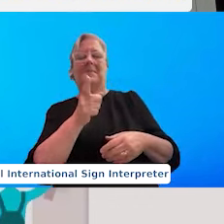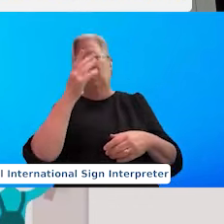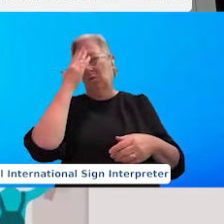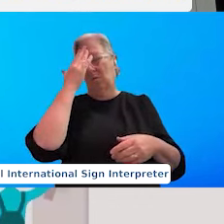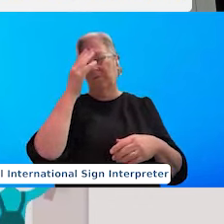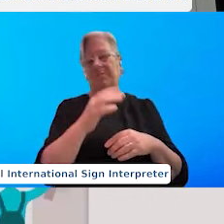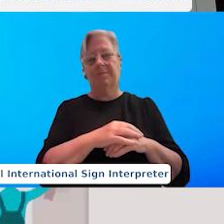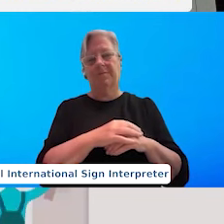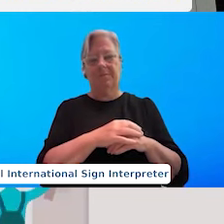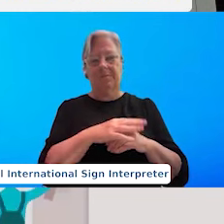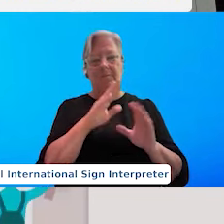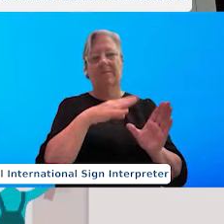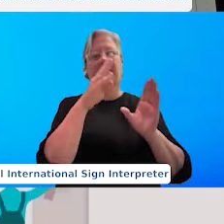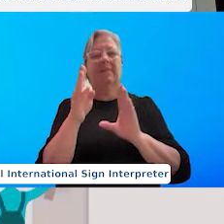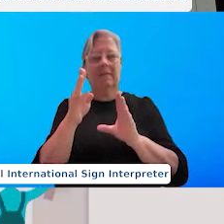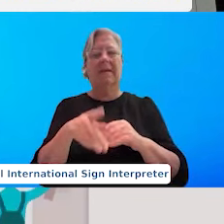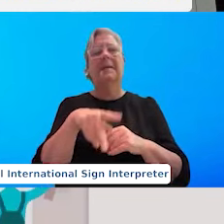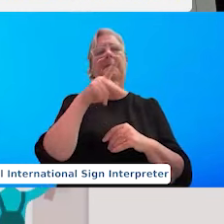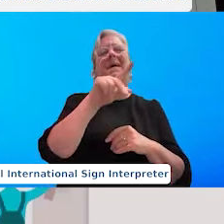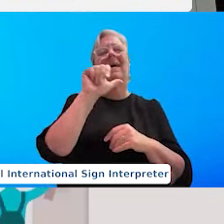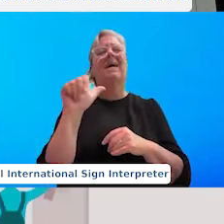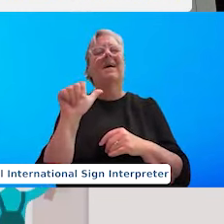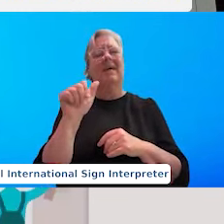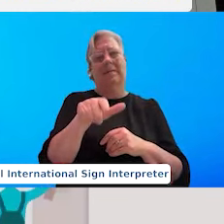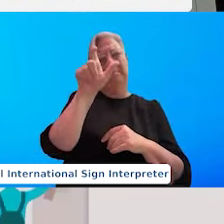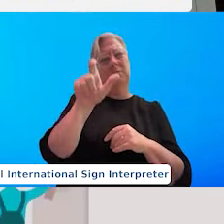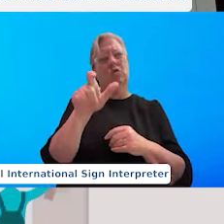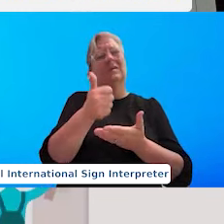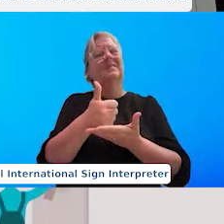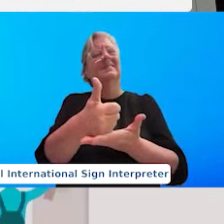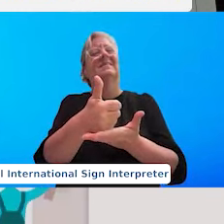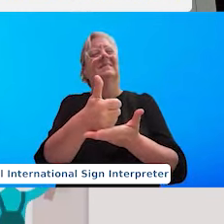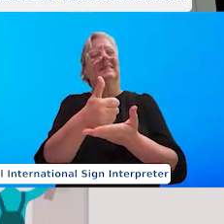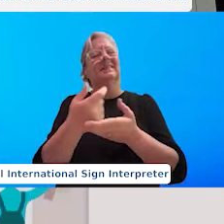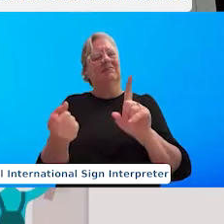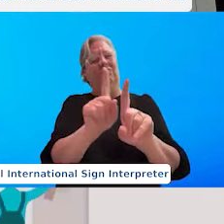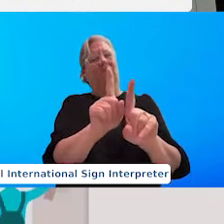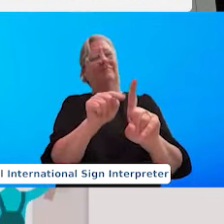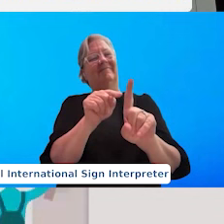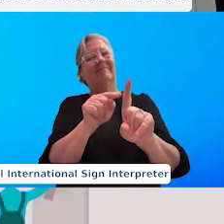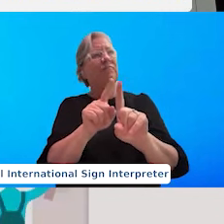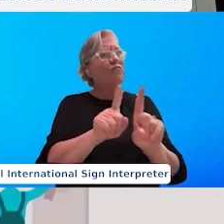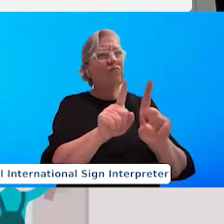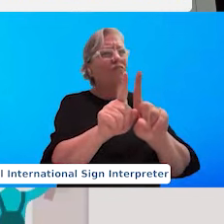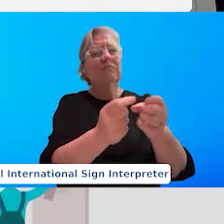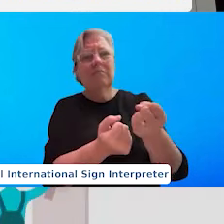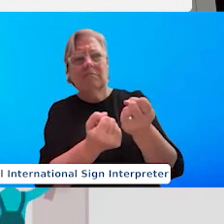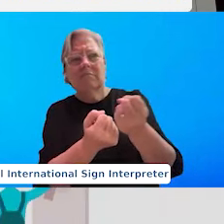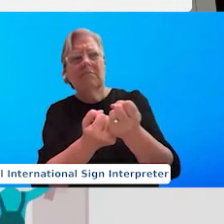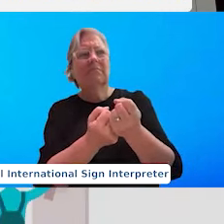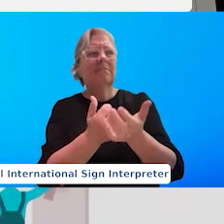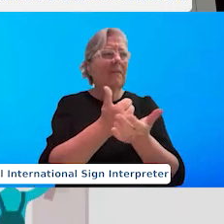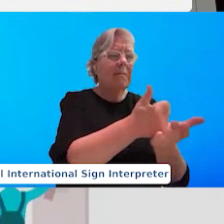particular individuals are having the different needs. And of course, with the social background, right, about the